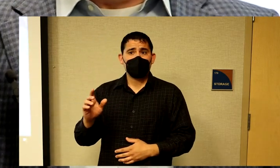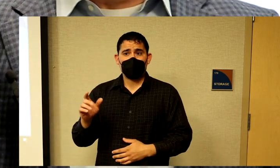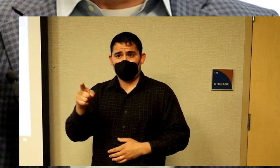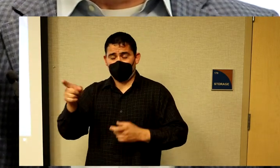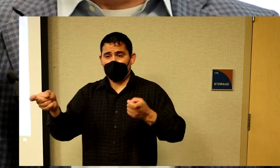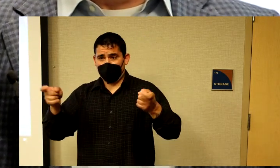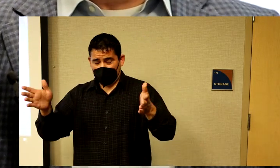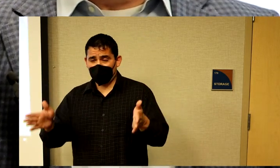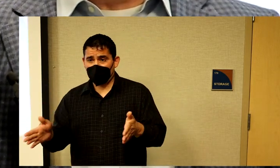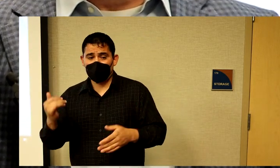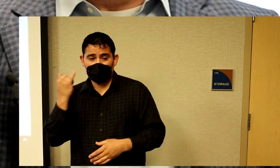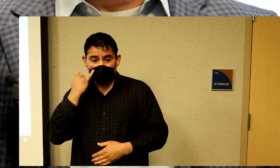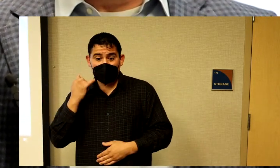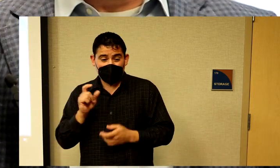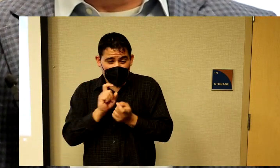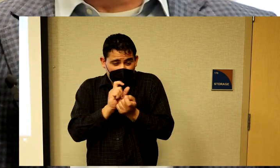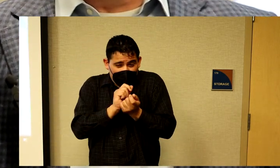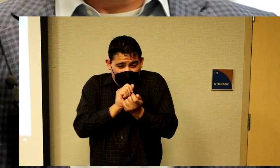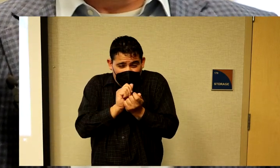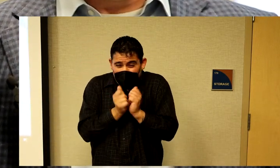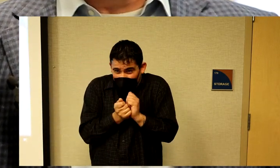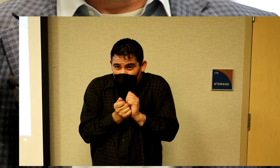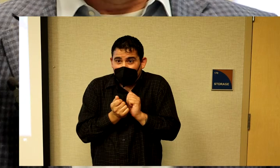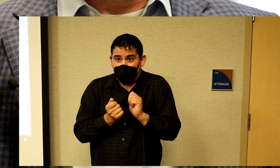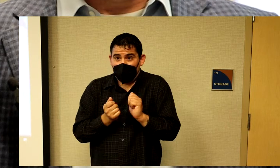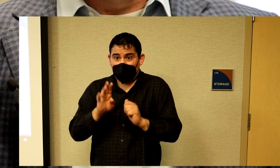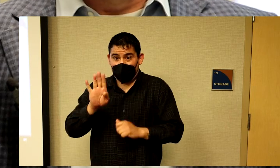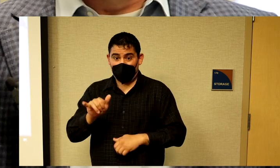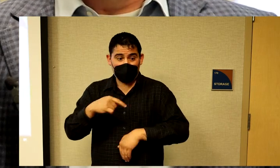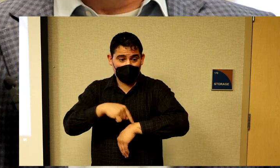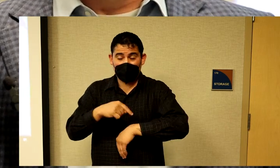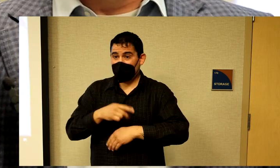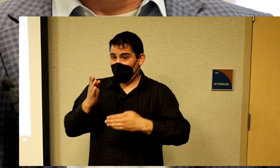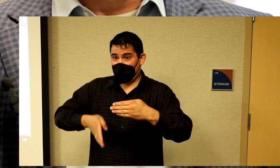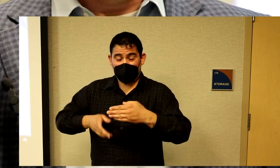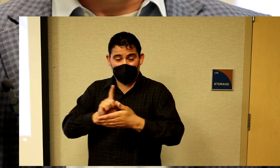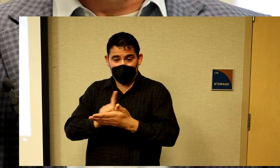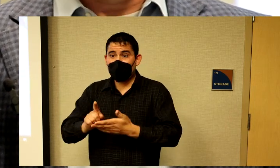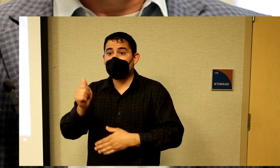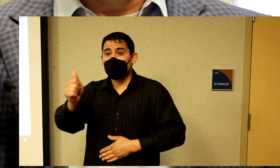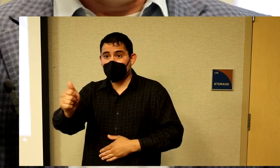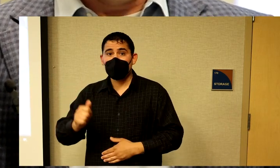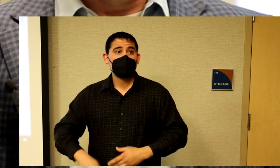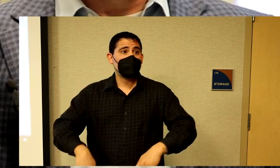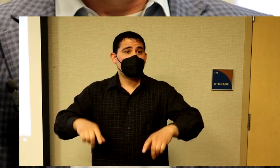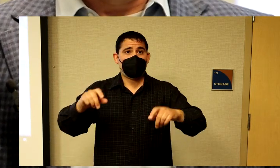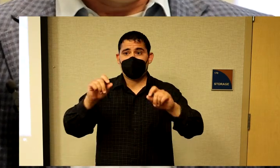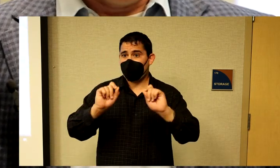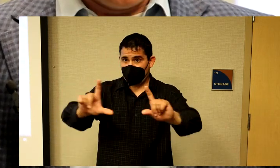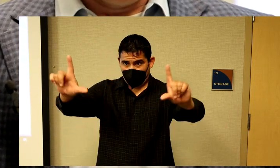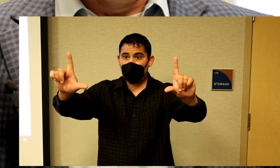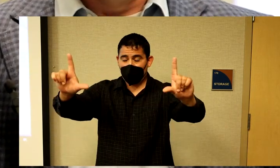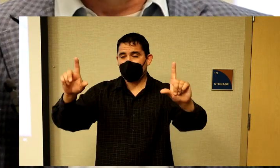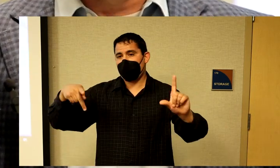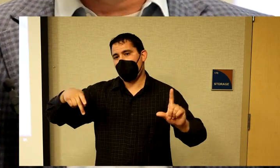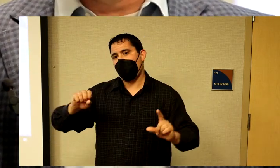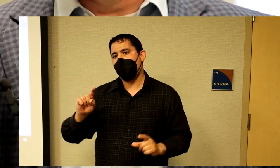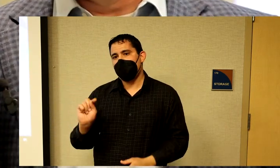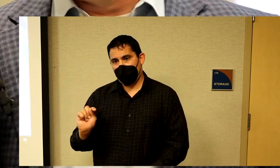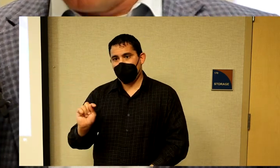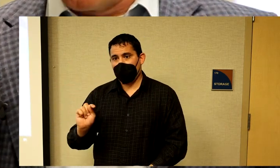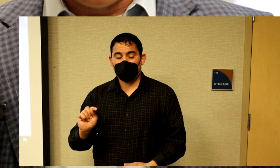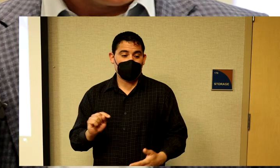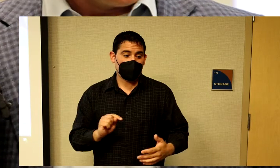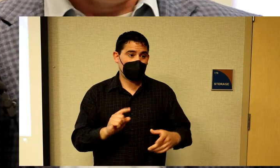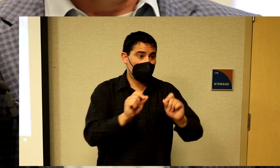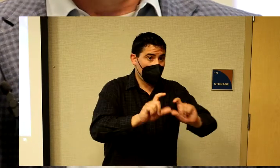these adjustments by the end of this week, and then you can post them. They don't have to finally be posted for a little while, and that would